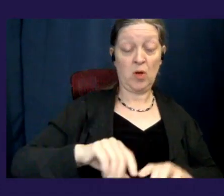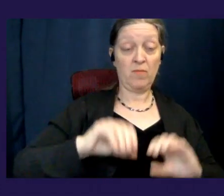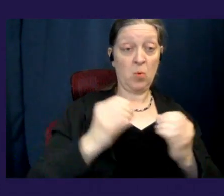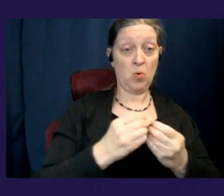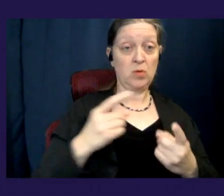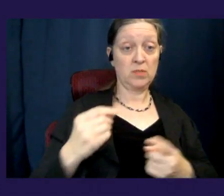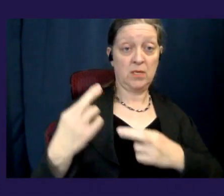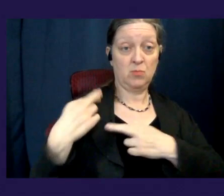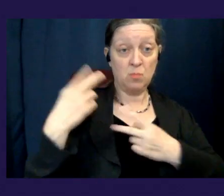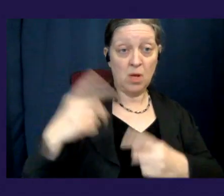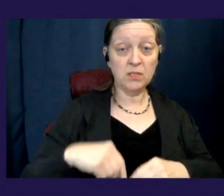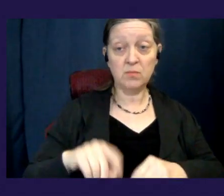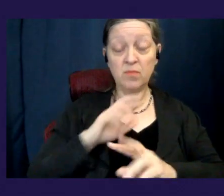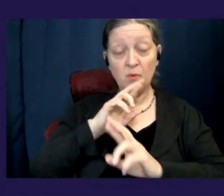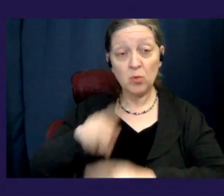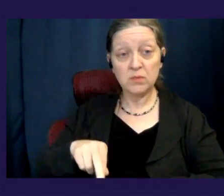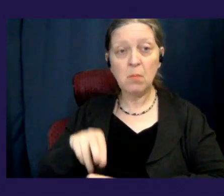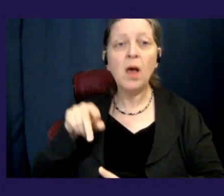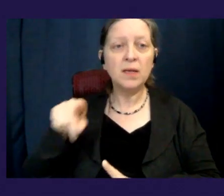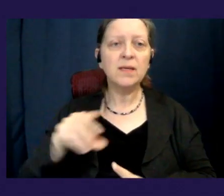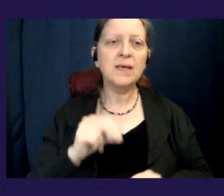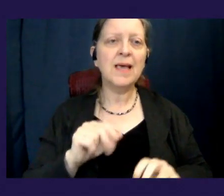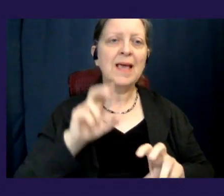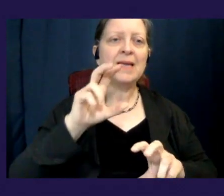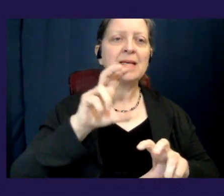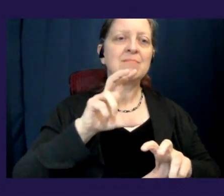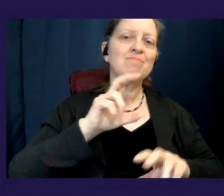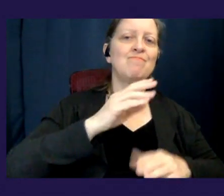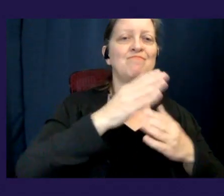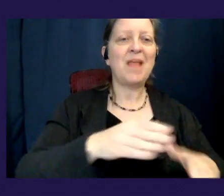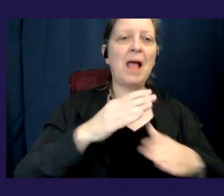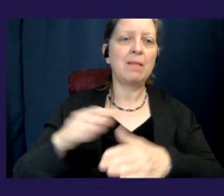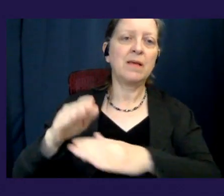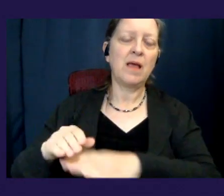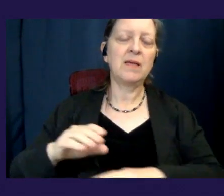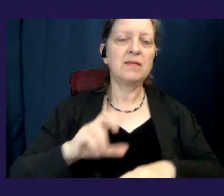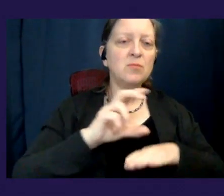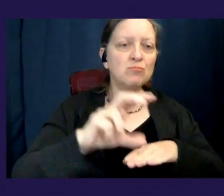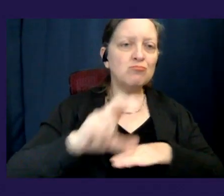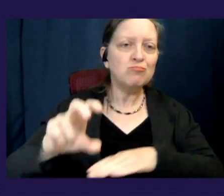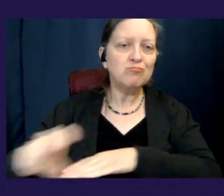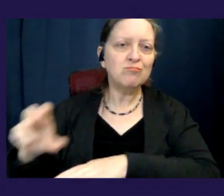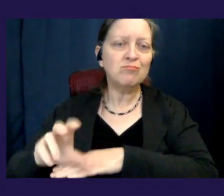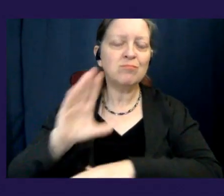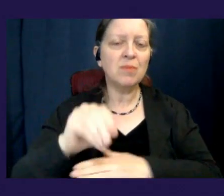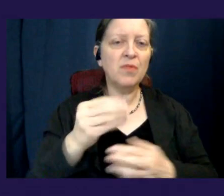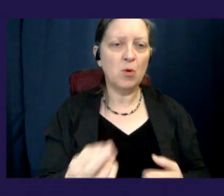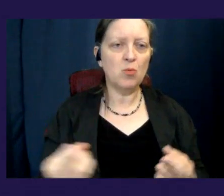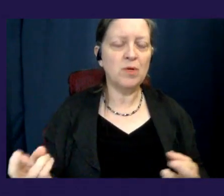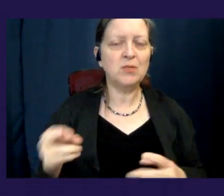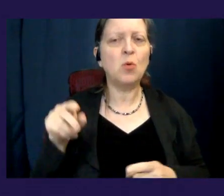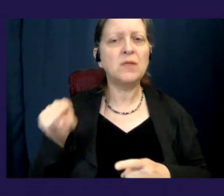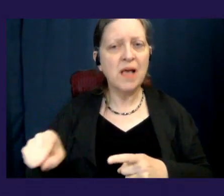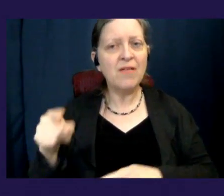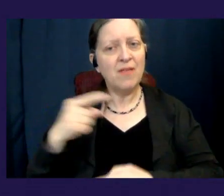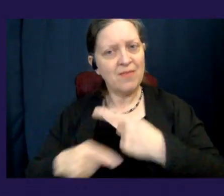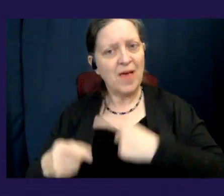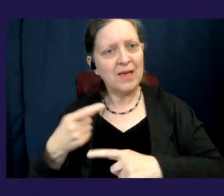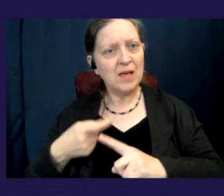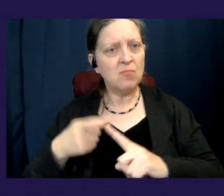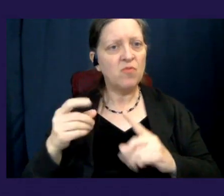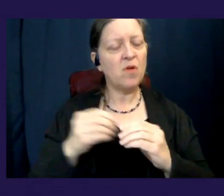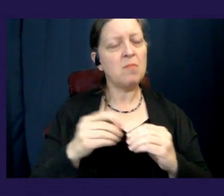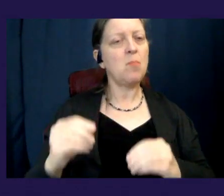accordingly. The sources tend to come from more official, concrete sources, things that you can really hang your hat on: